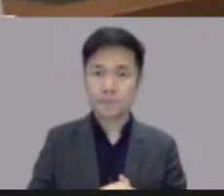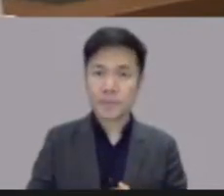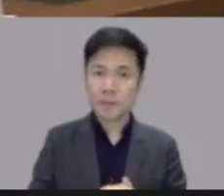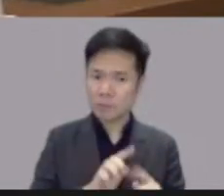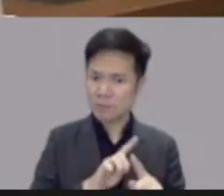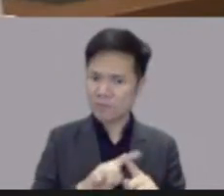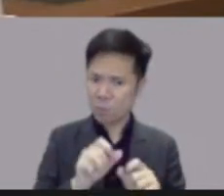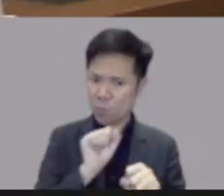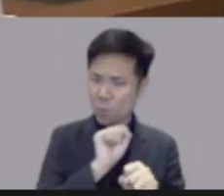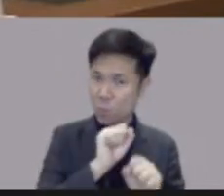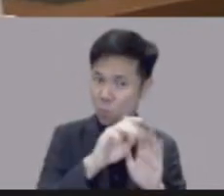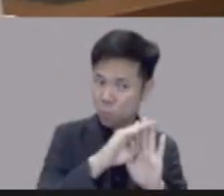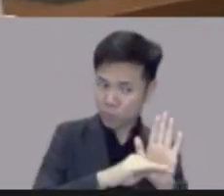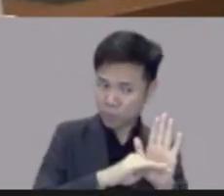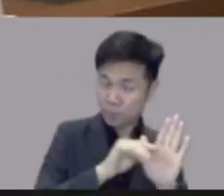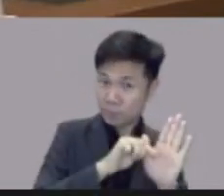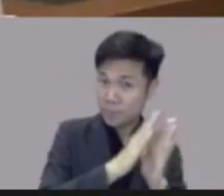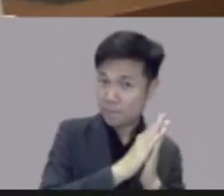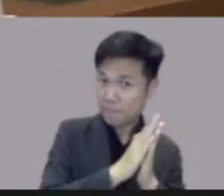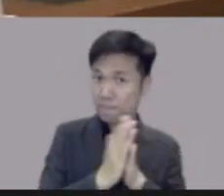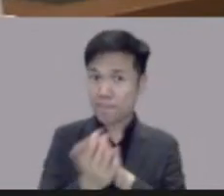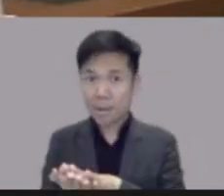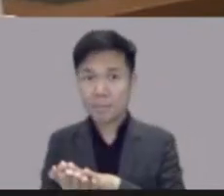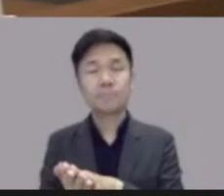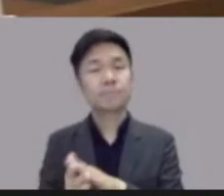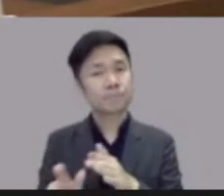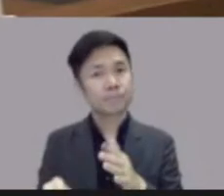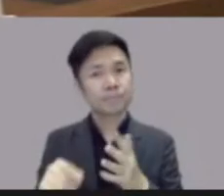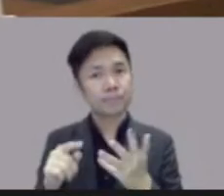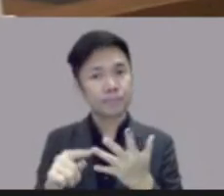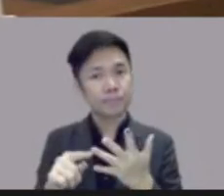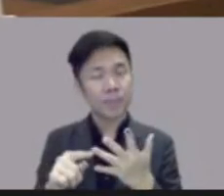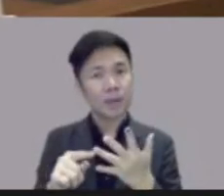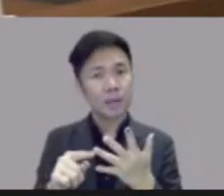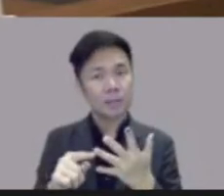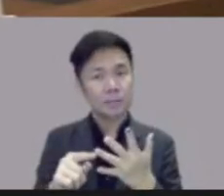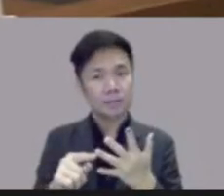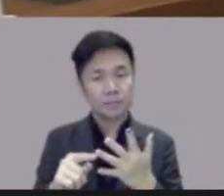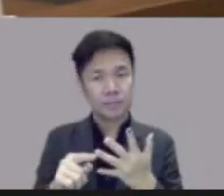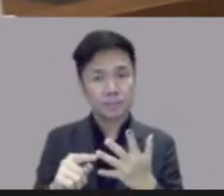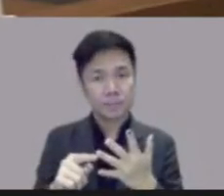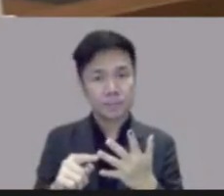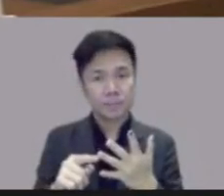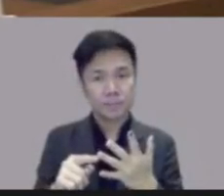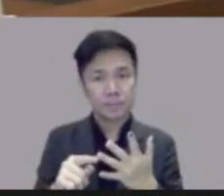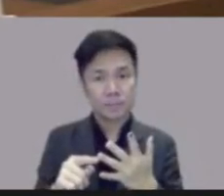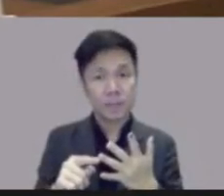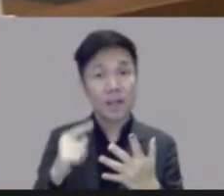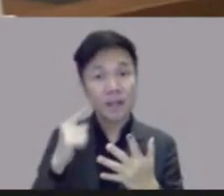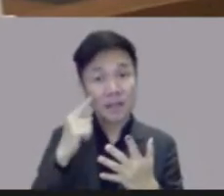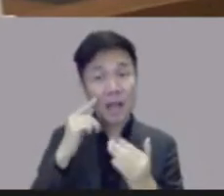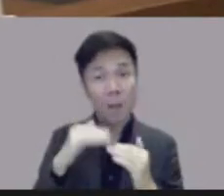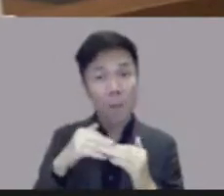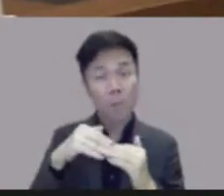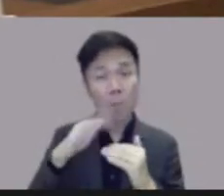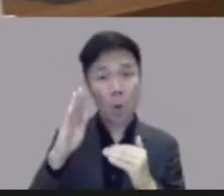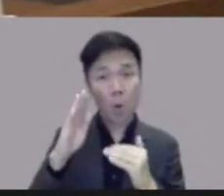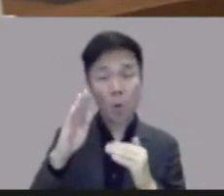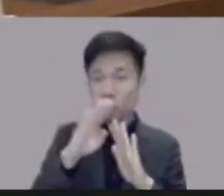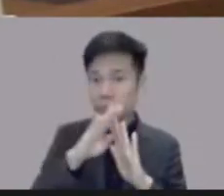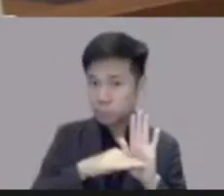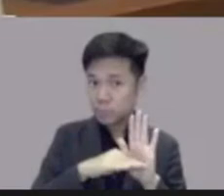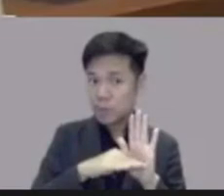balanced propose the program promote the progress in the areas of mitigation adaptation